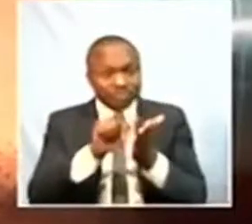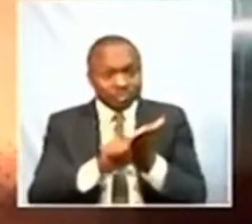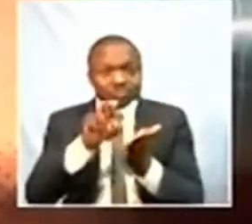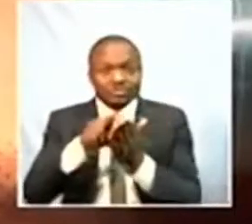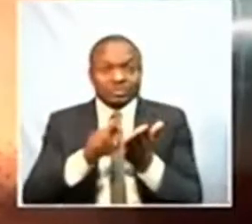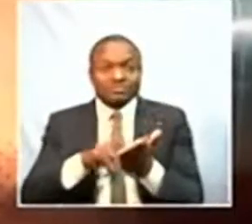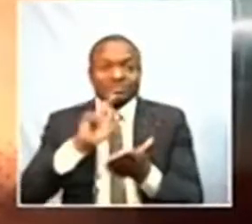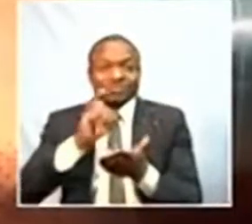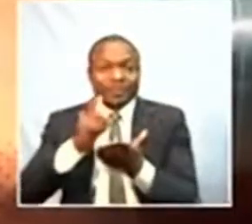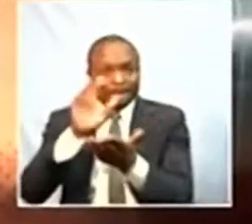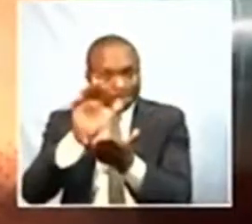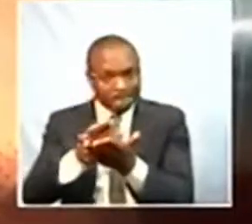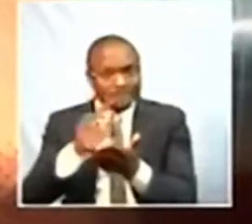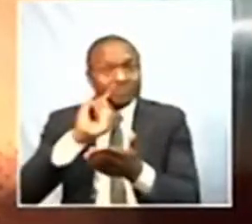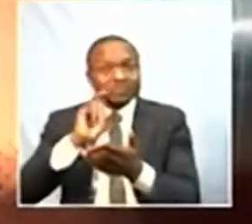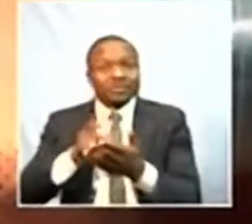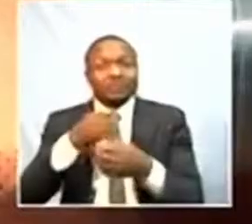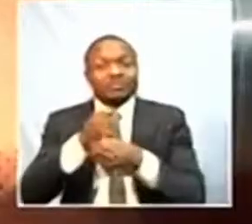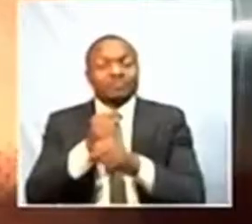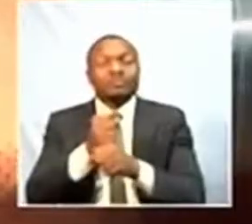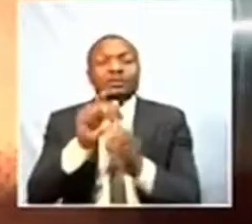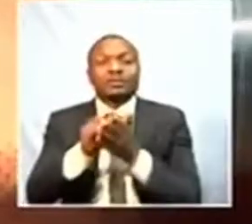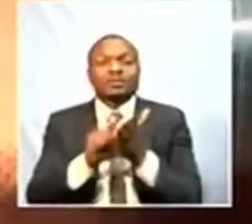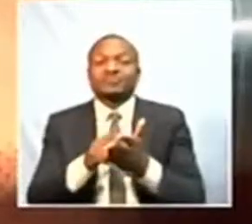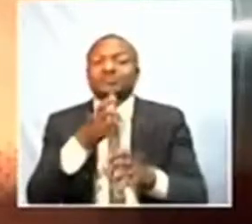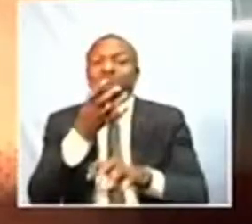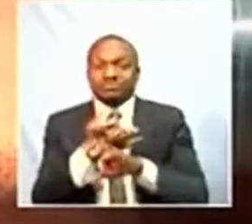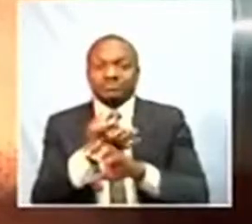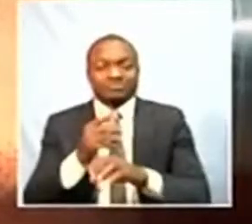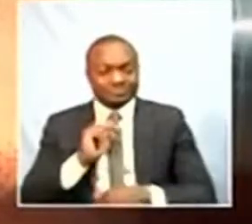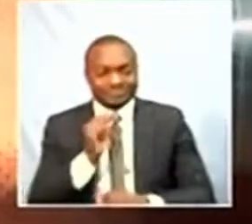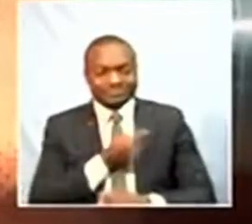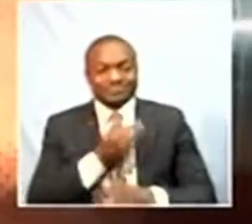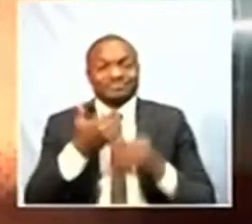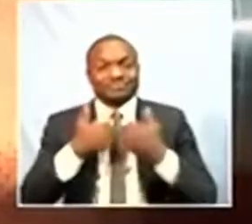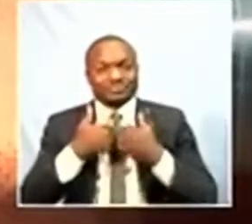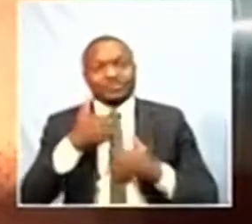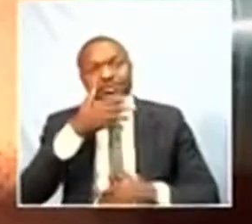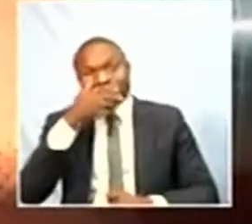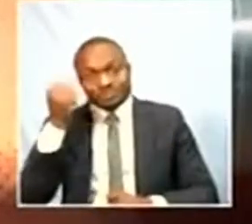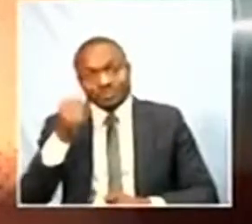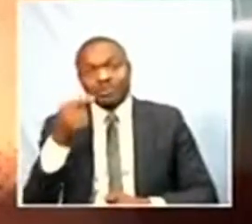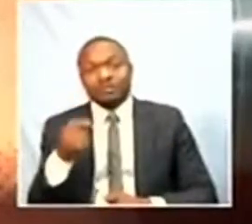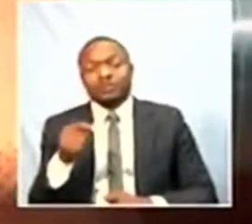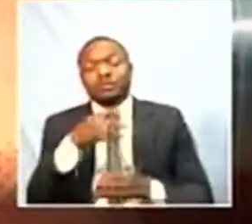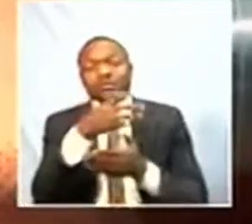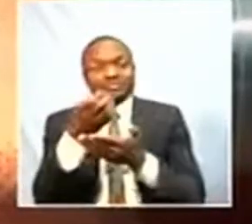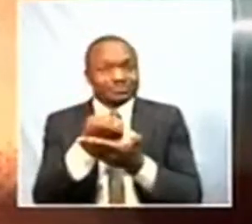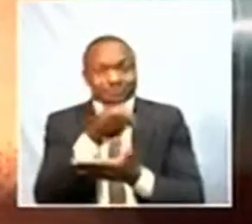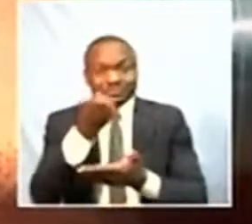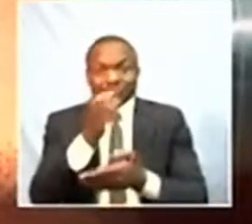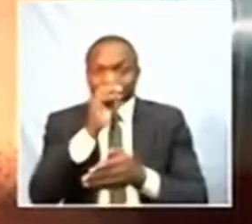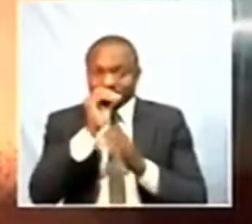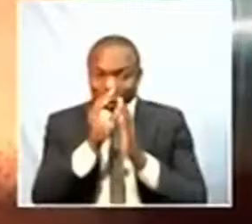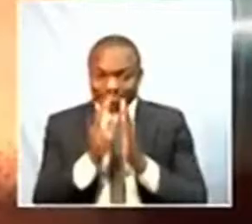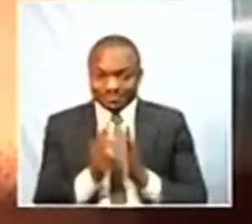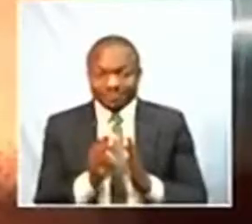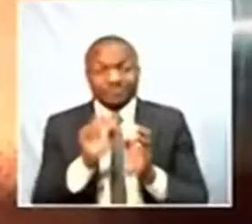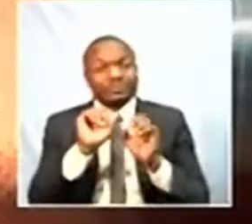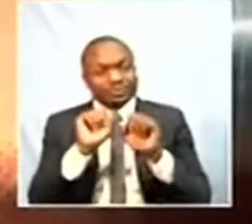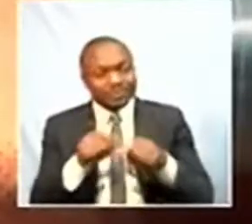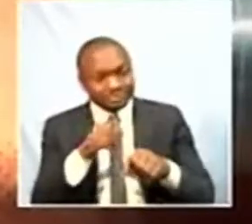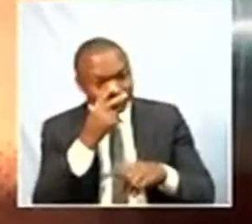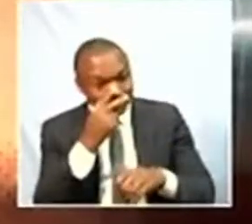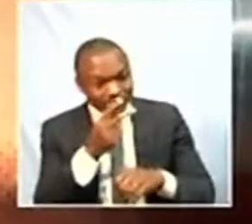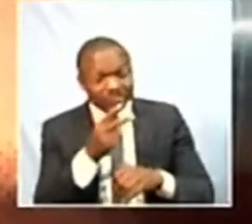be there. We should stiffen the laws and regulations for us to have a better green economy. Madam Speaker, let us take a look at